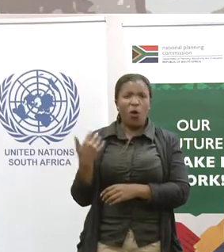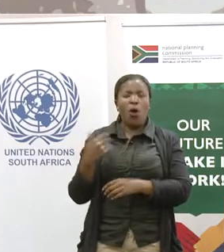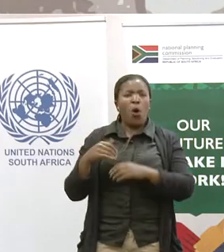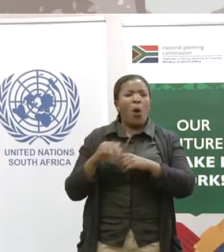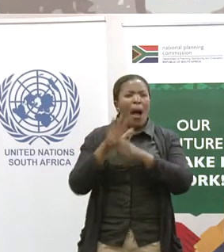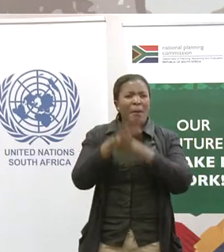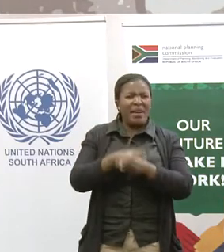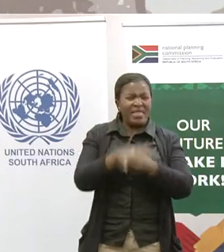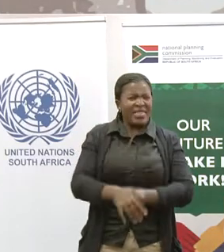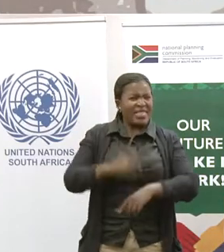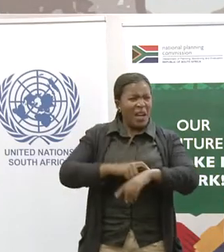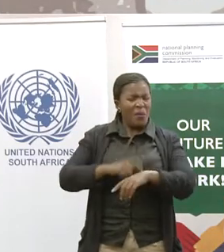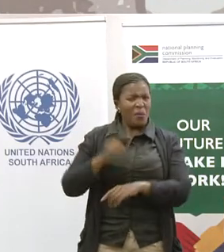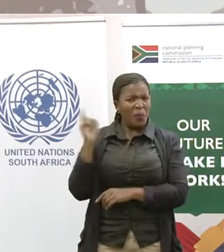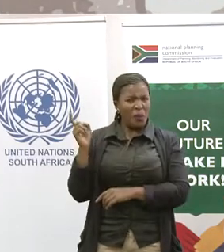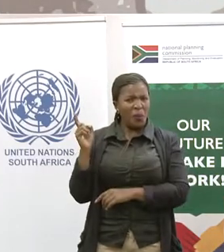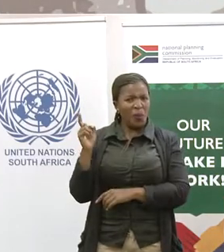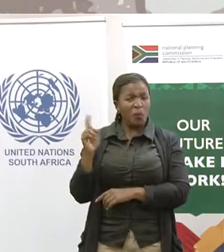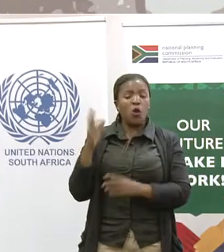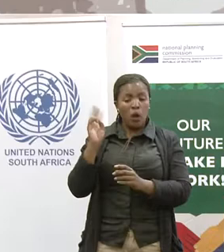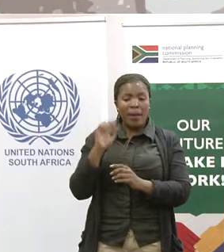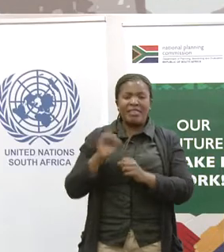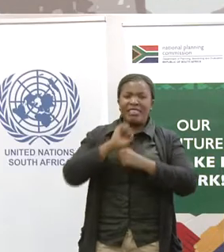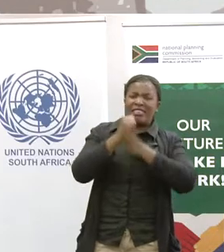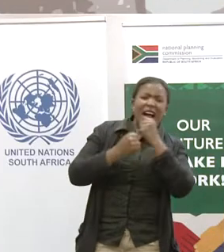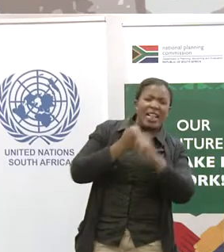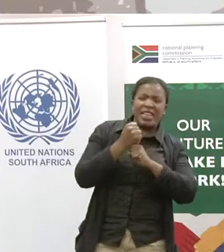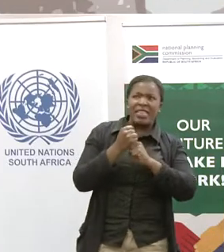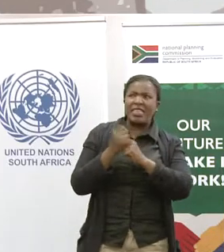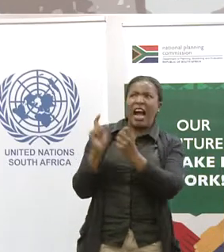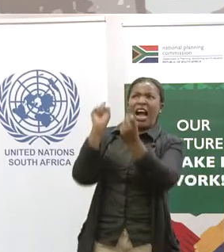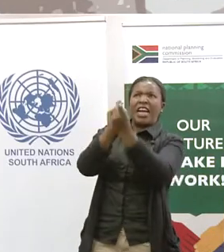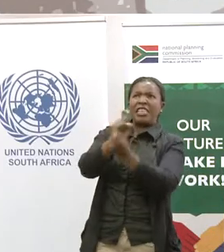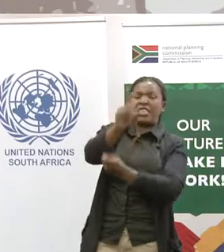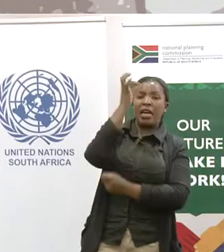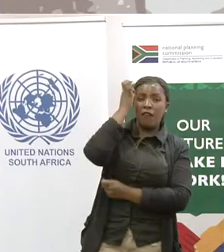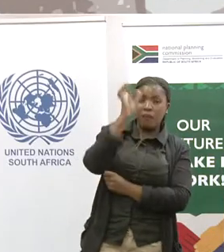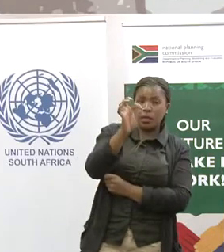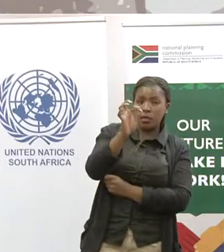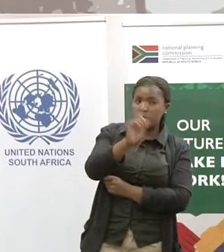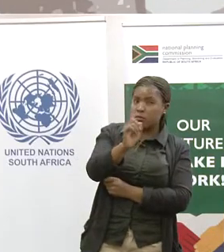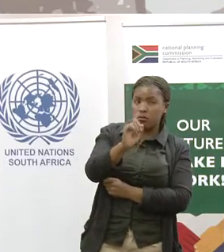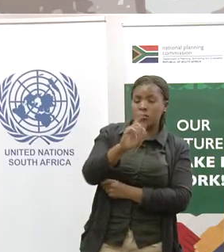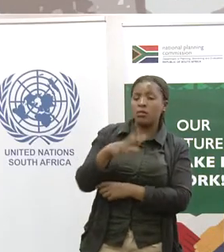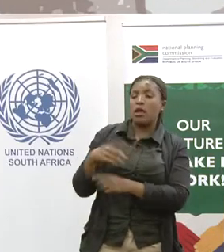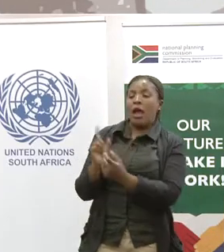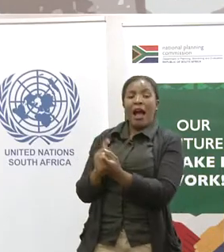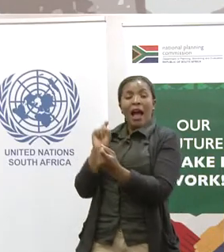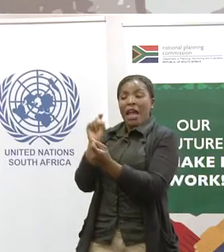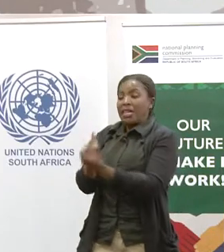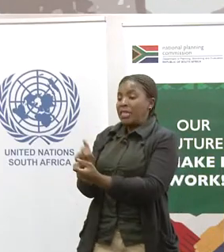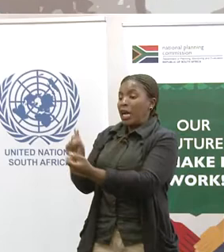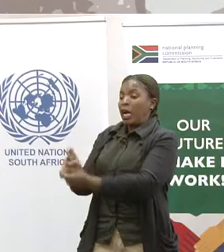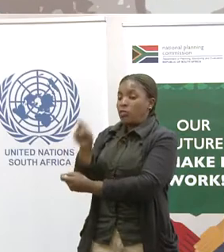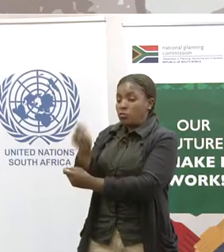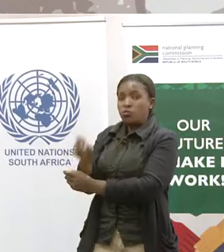I want to say the struggle was not against government. The struggle was against professionals providing a service to people